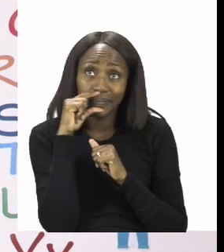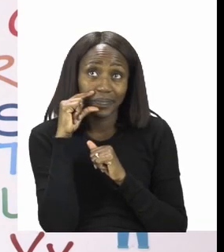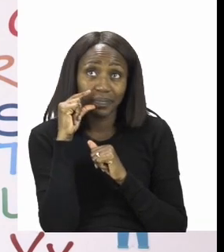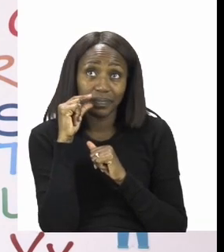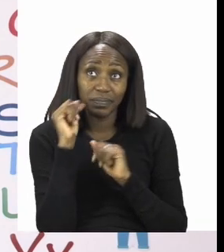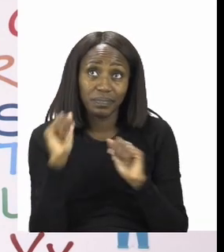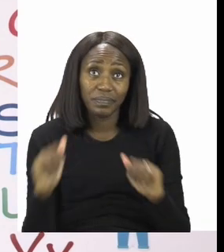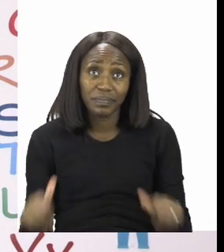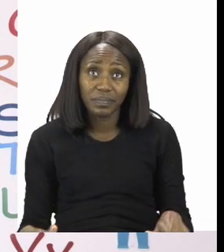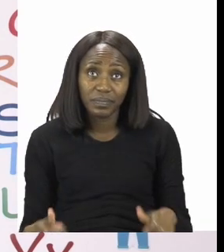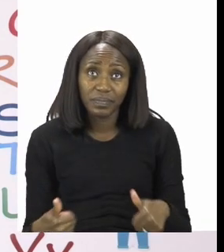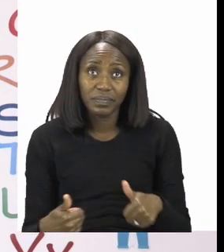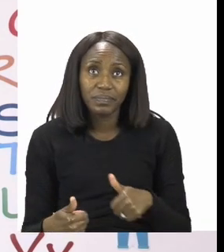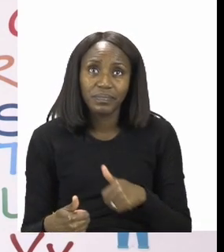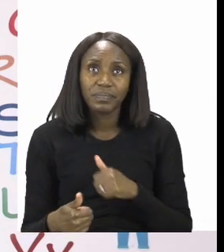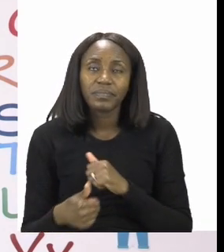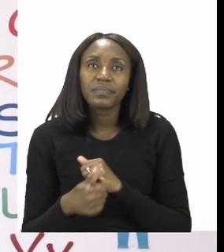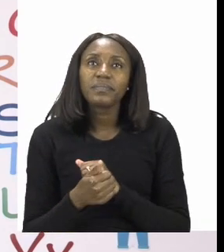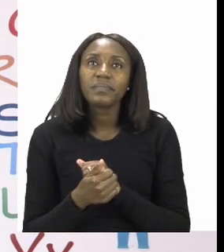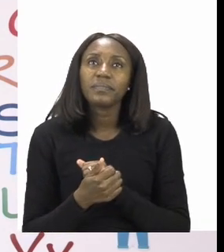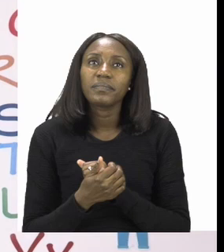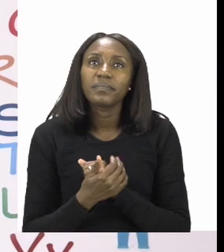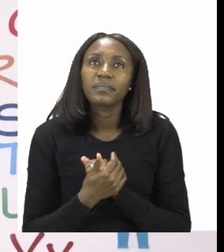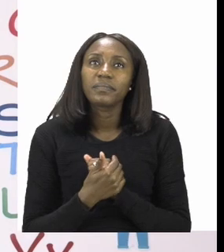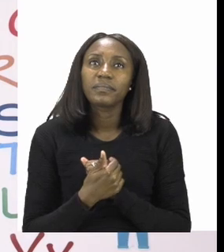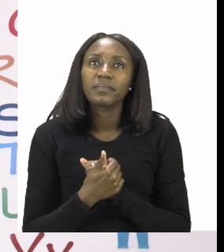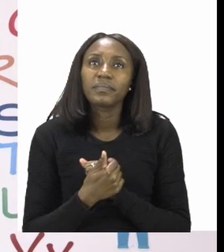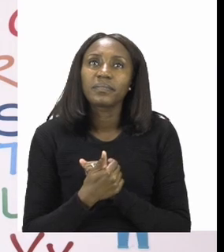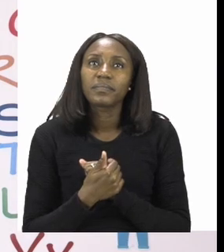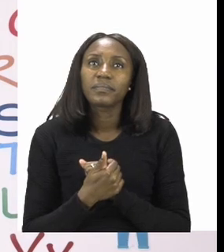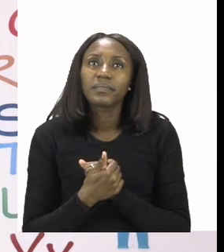Liam. So we're going to write Liam's name.